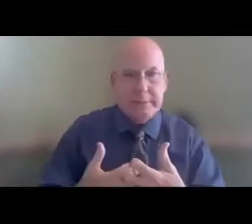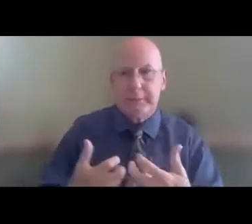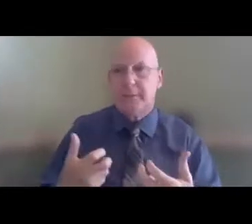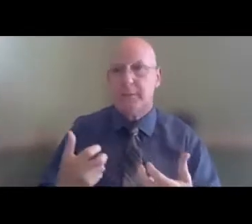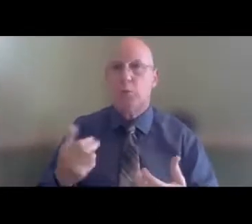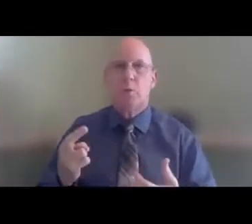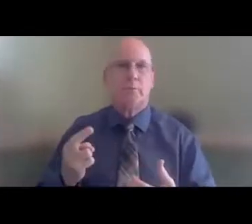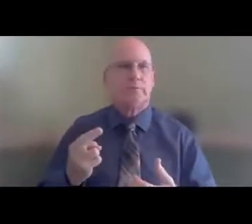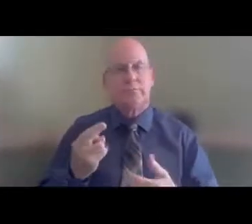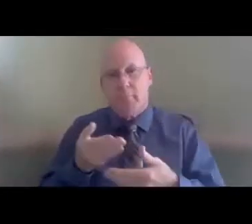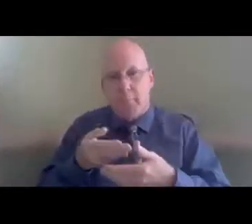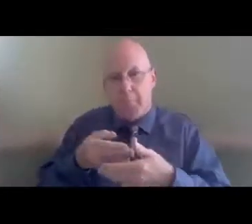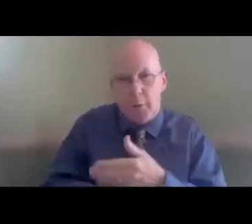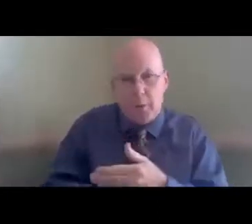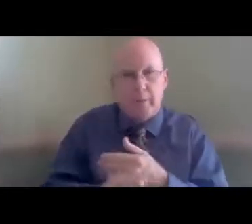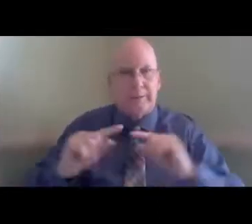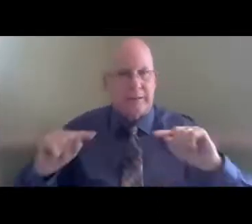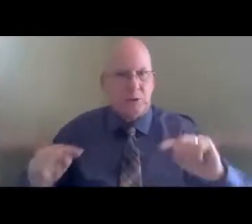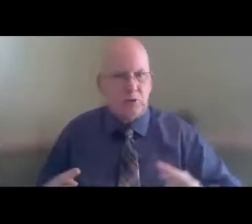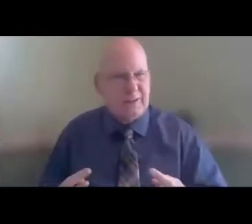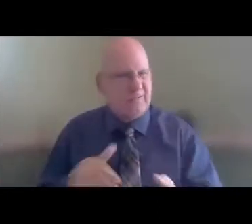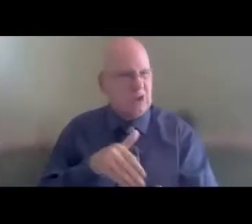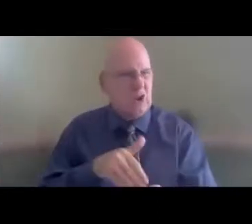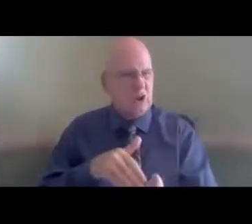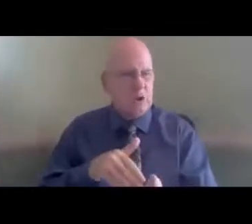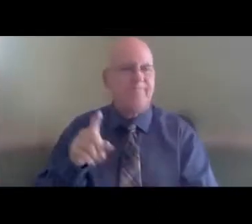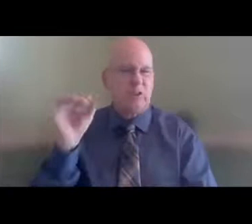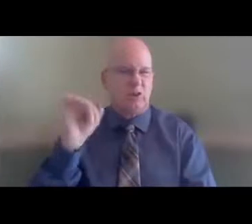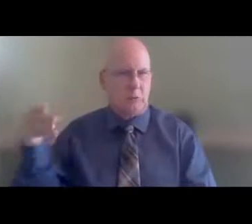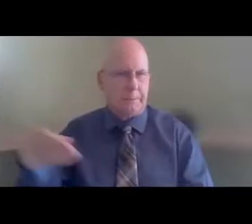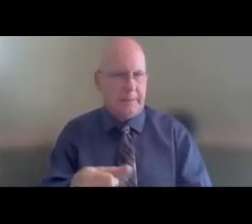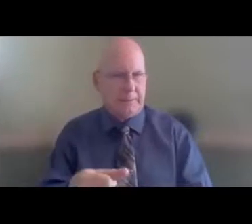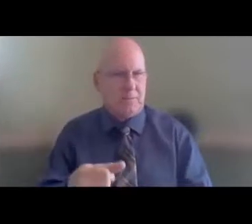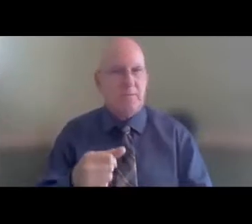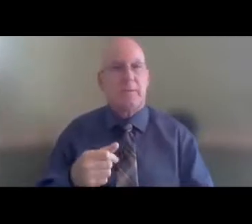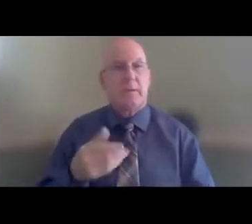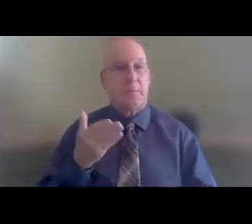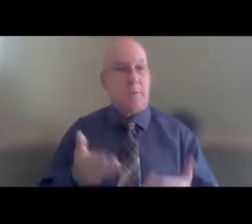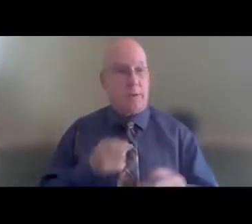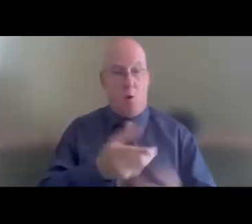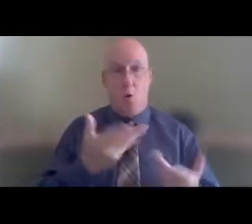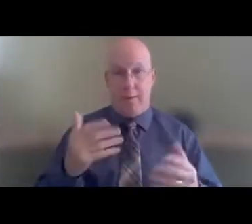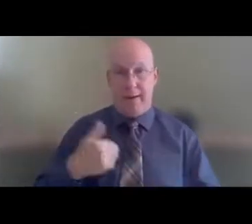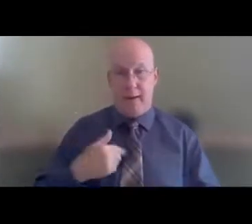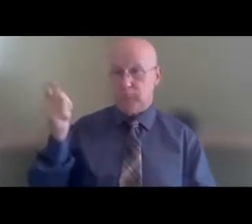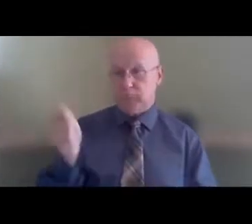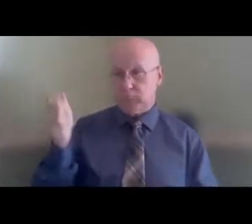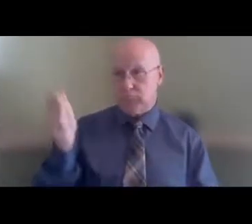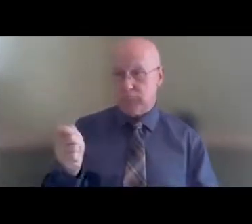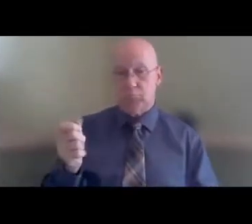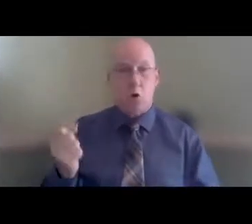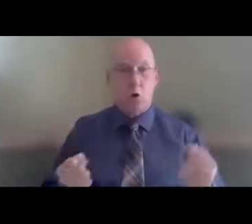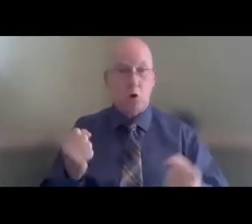birth injury or something like that. But it could just be that an individual who's already on benefits is in a car